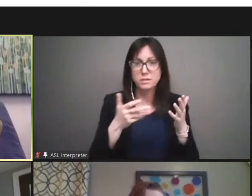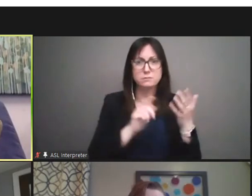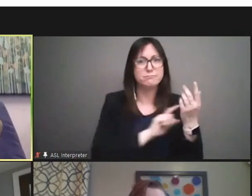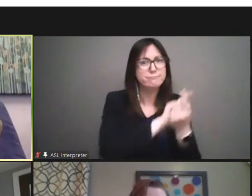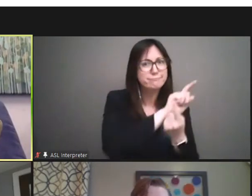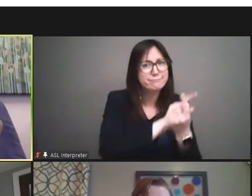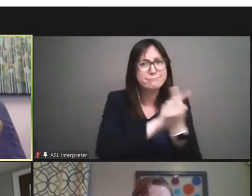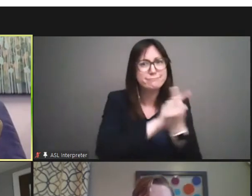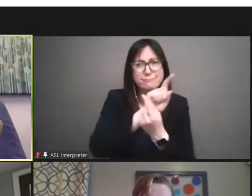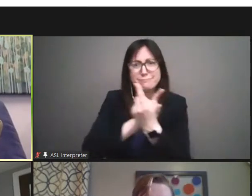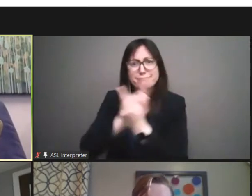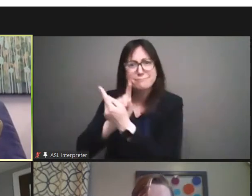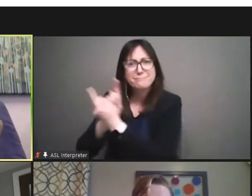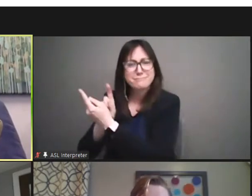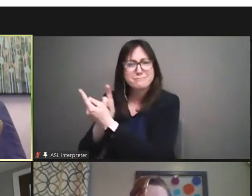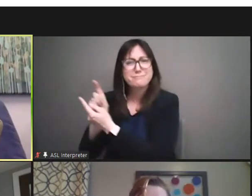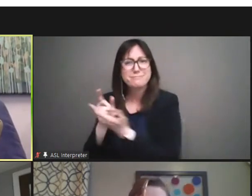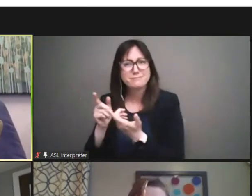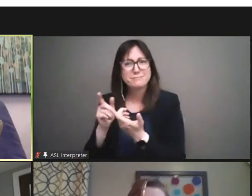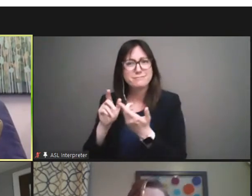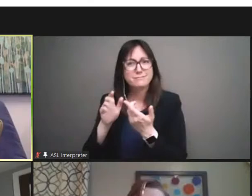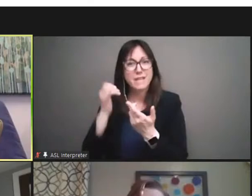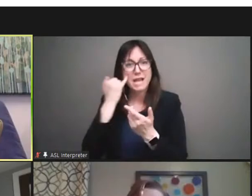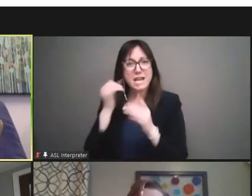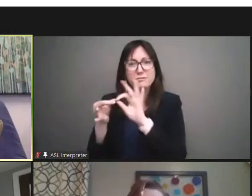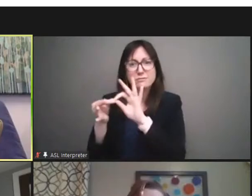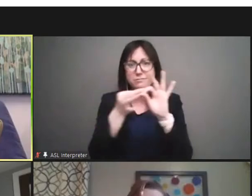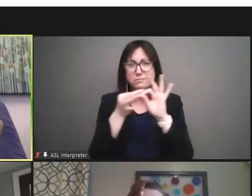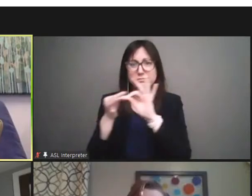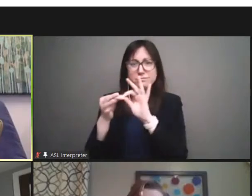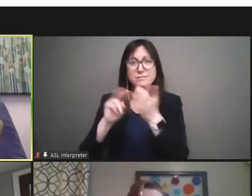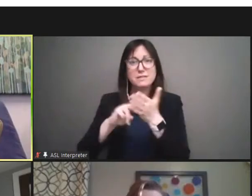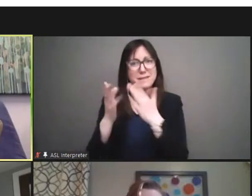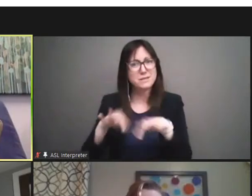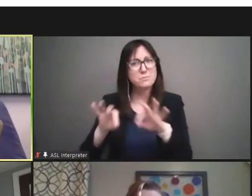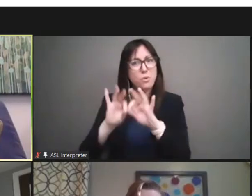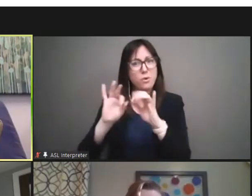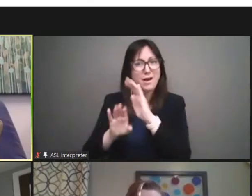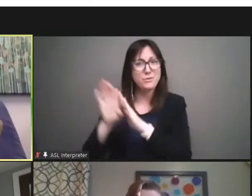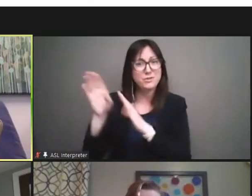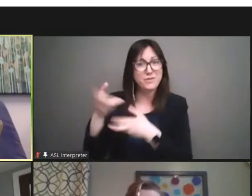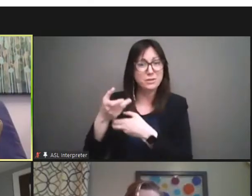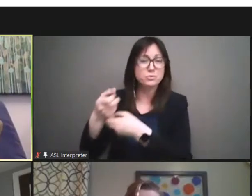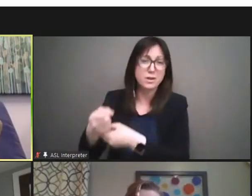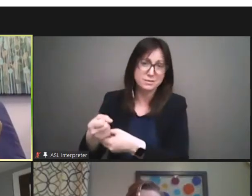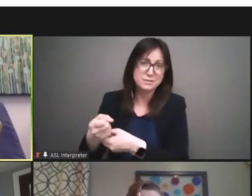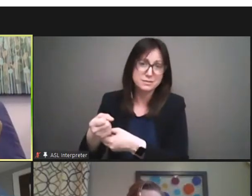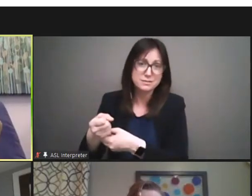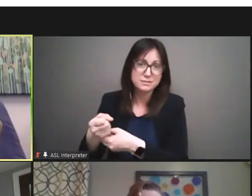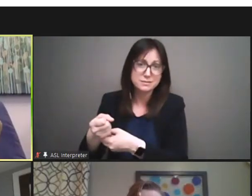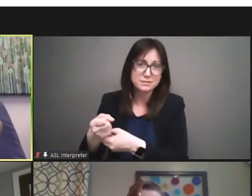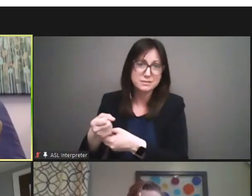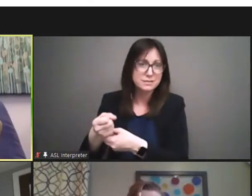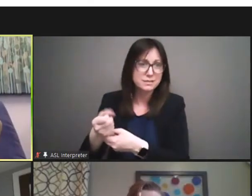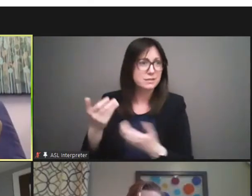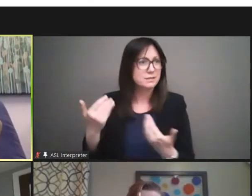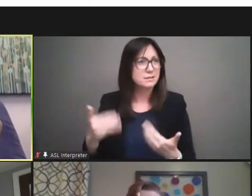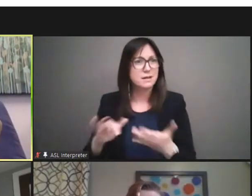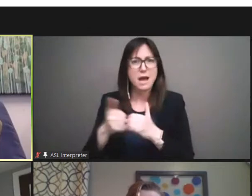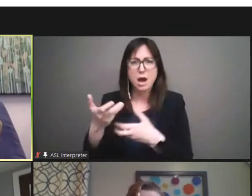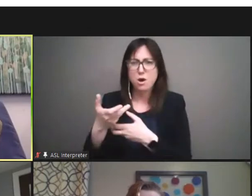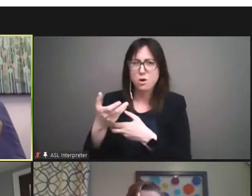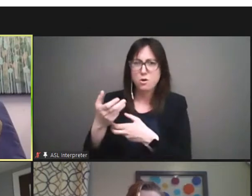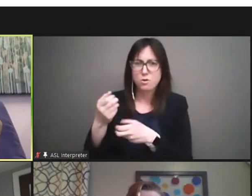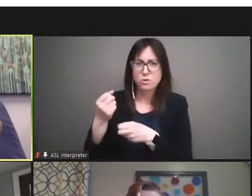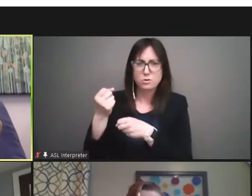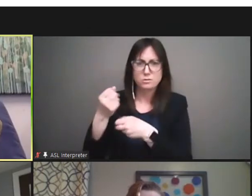of the pathways to trust. Creating connections is one of the laneways into building trust, strengthening it, rebuilding it,